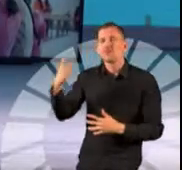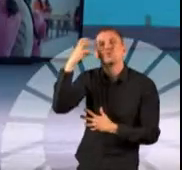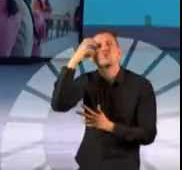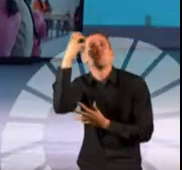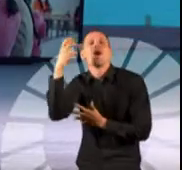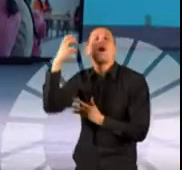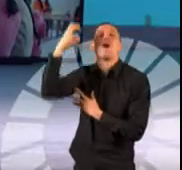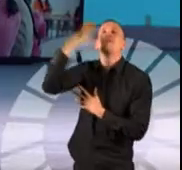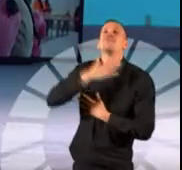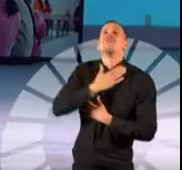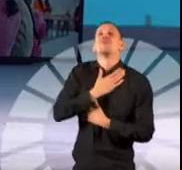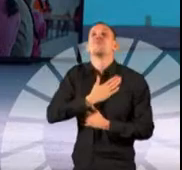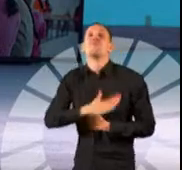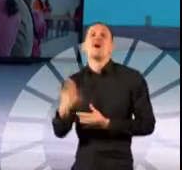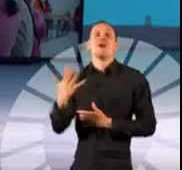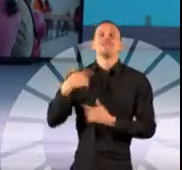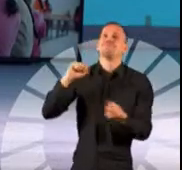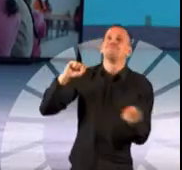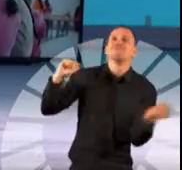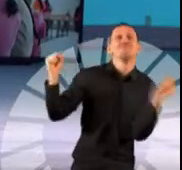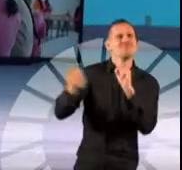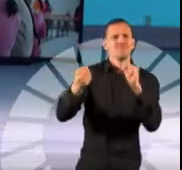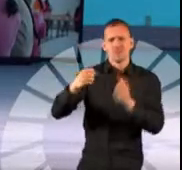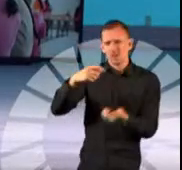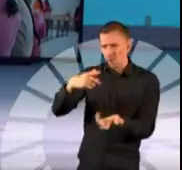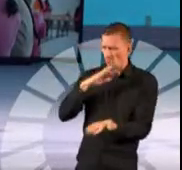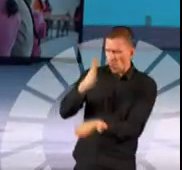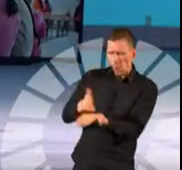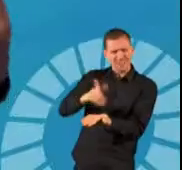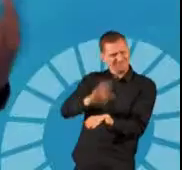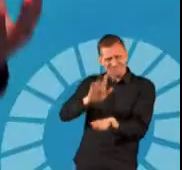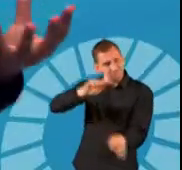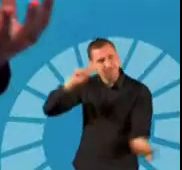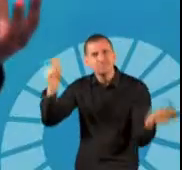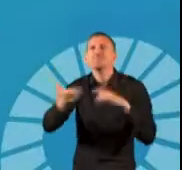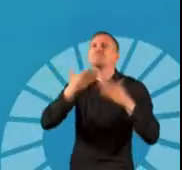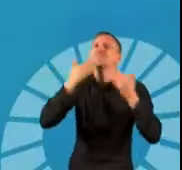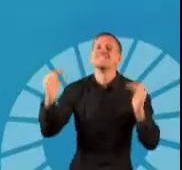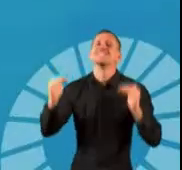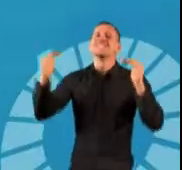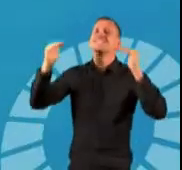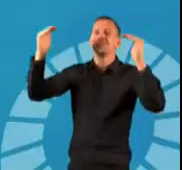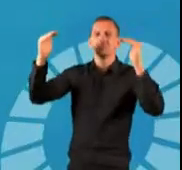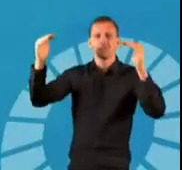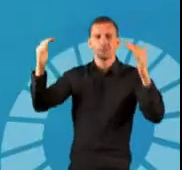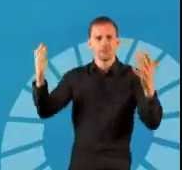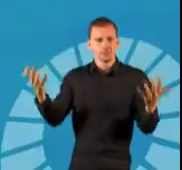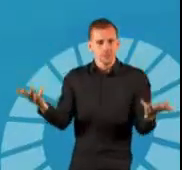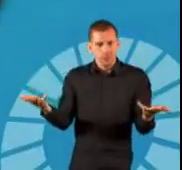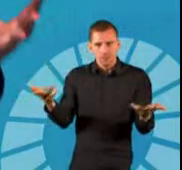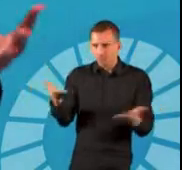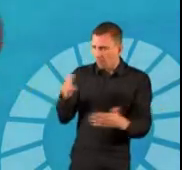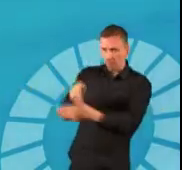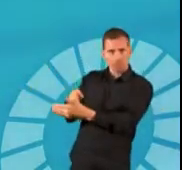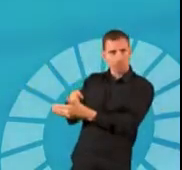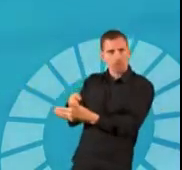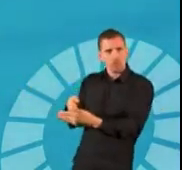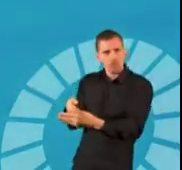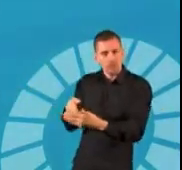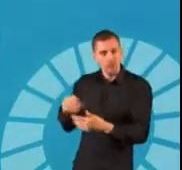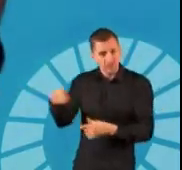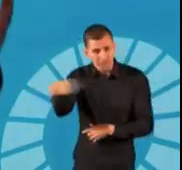And that's what I want us all to keep in mind as we kickstart this forum today. Thank you to all